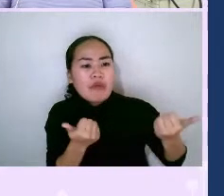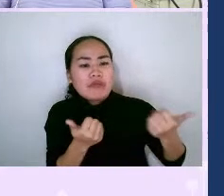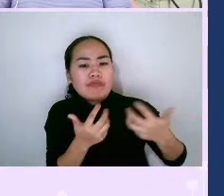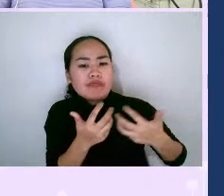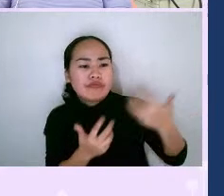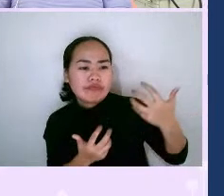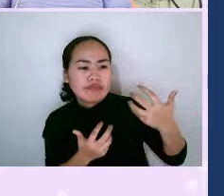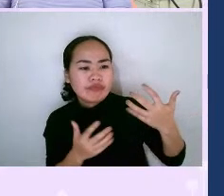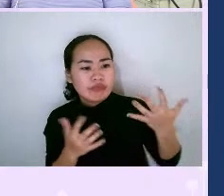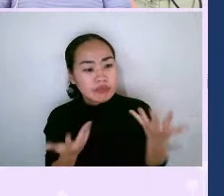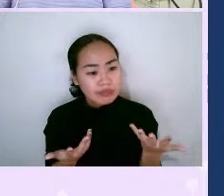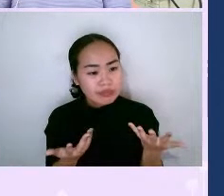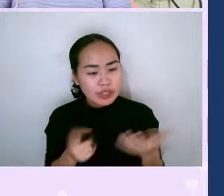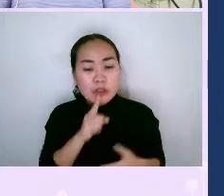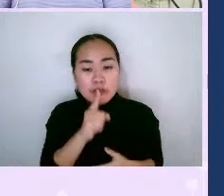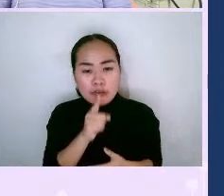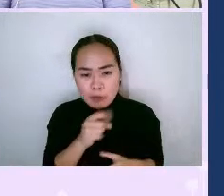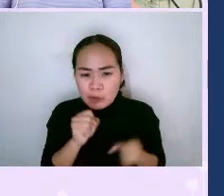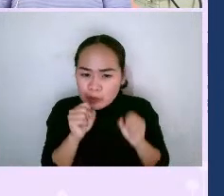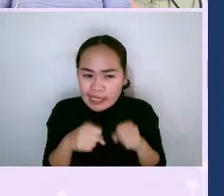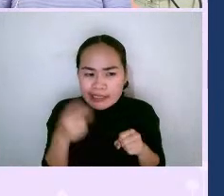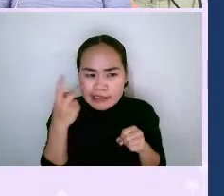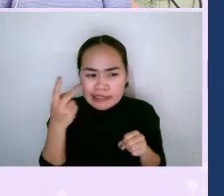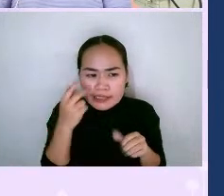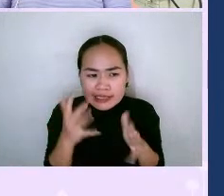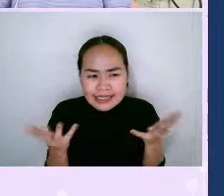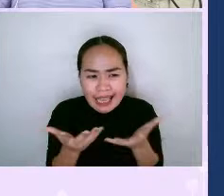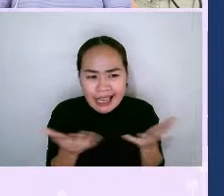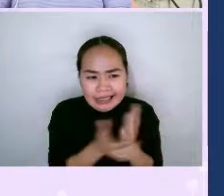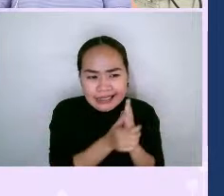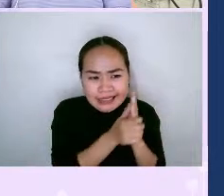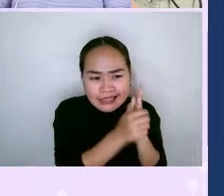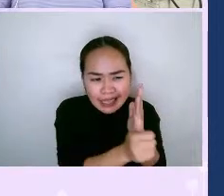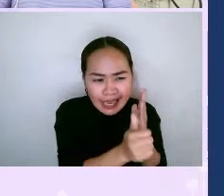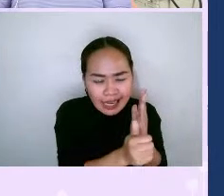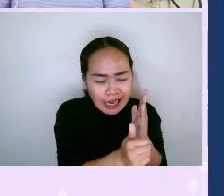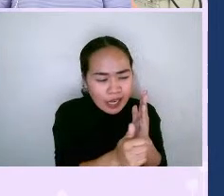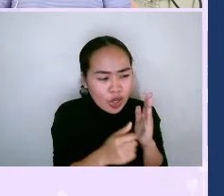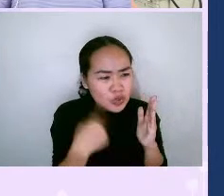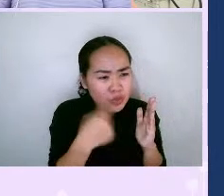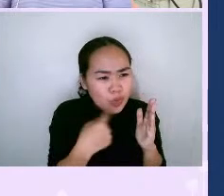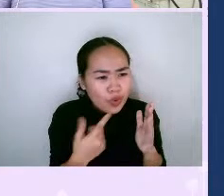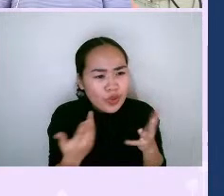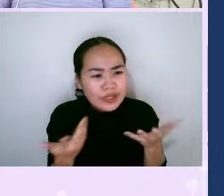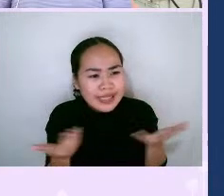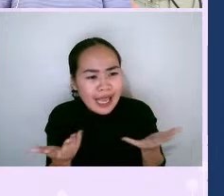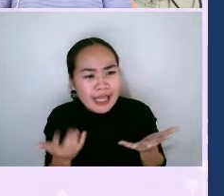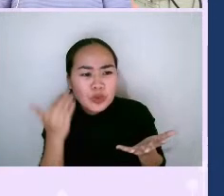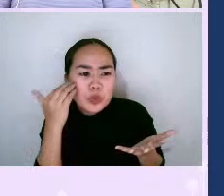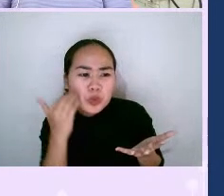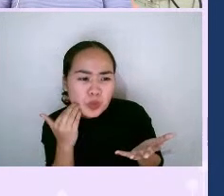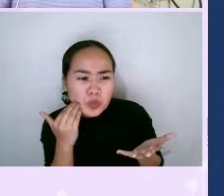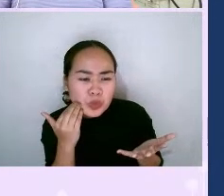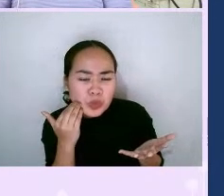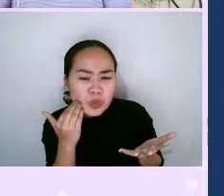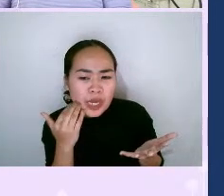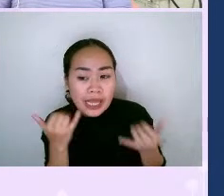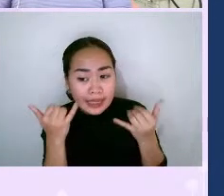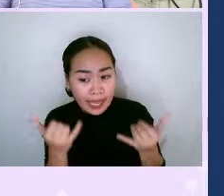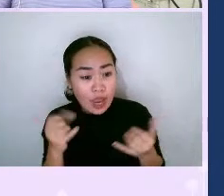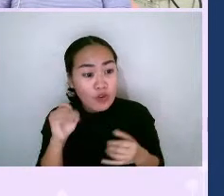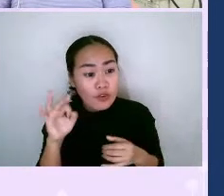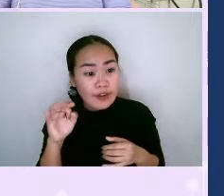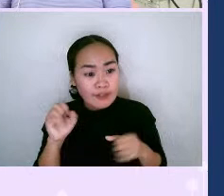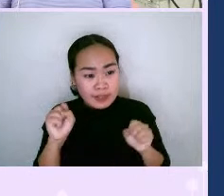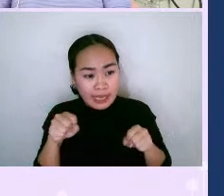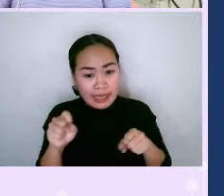by identifying the skills shortages, connecting education to technical skills training, technical training